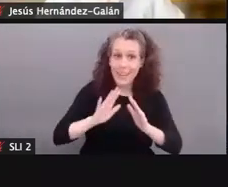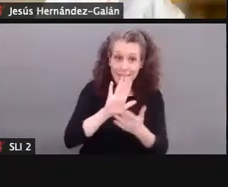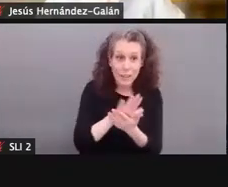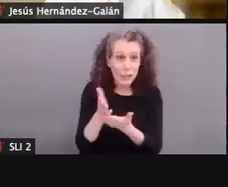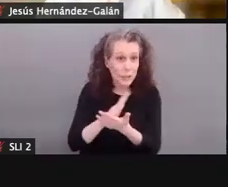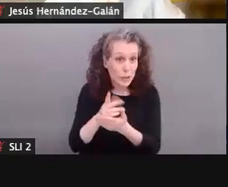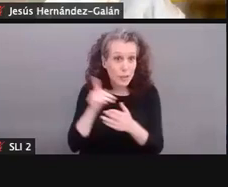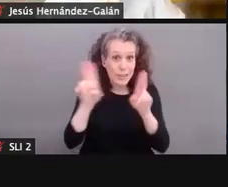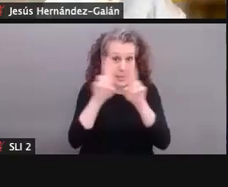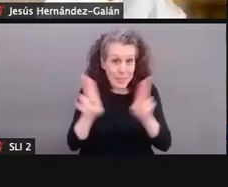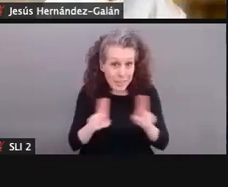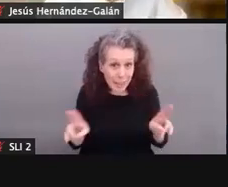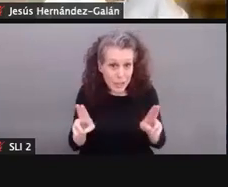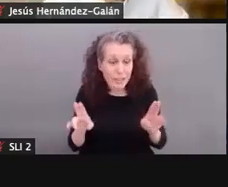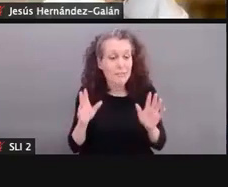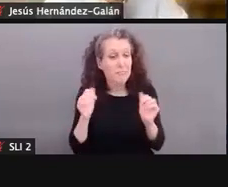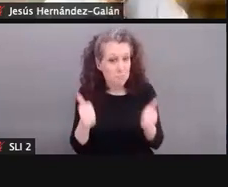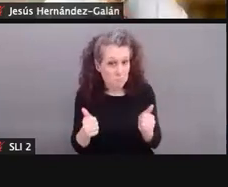language at the same time.